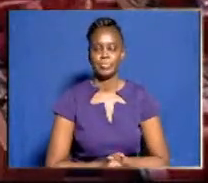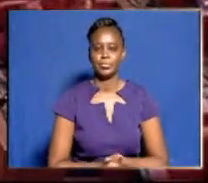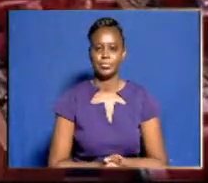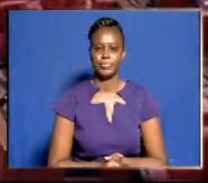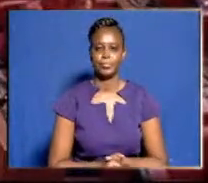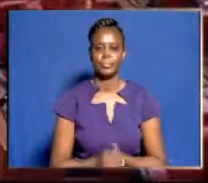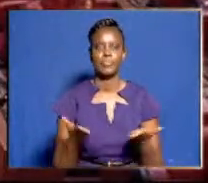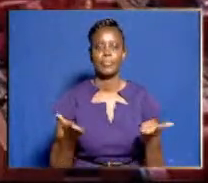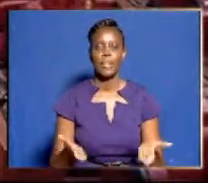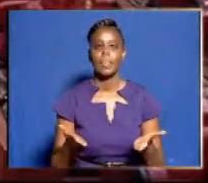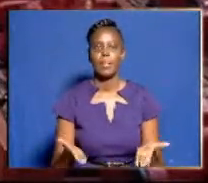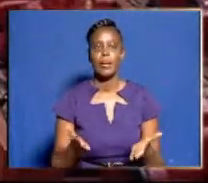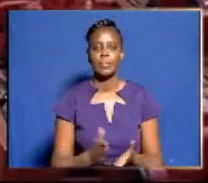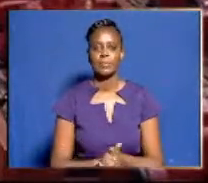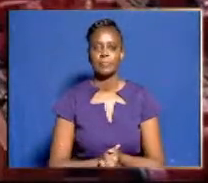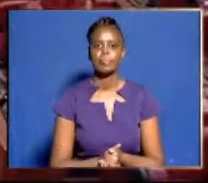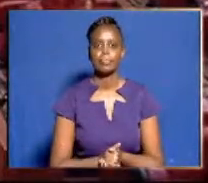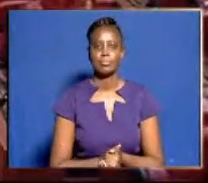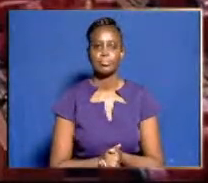Now, the